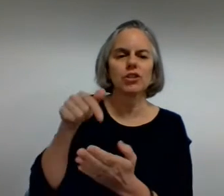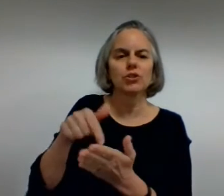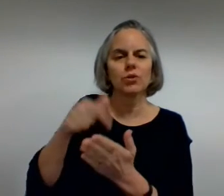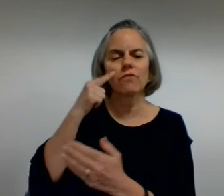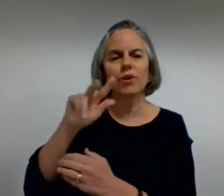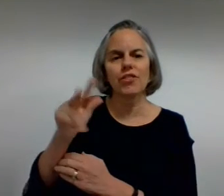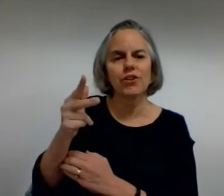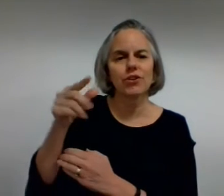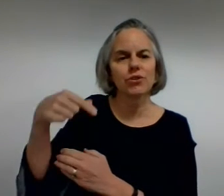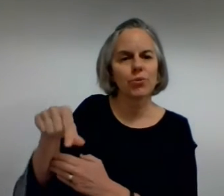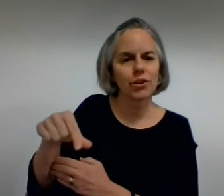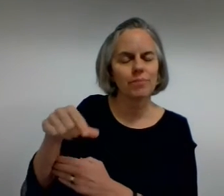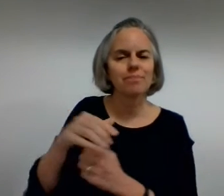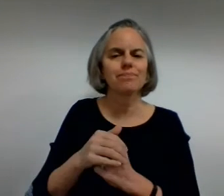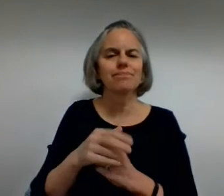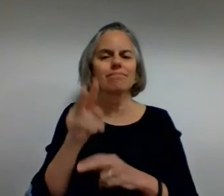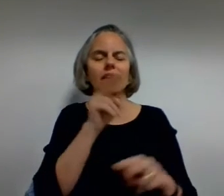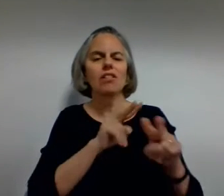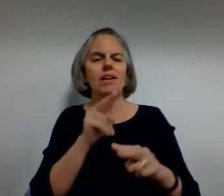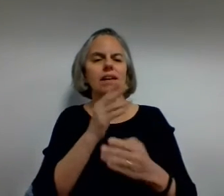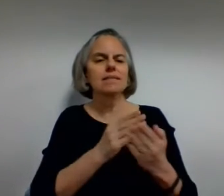Okay, let's take a look at some of the assignments.